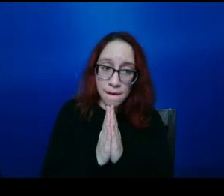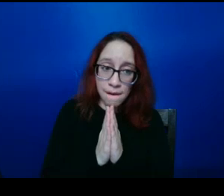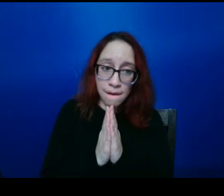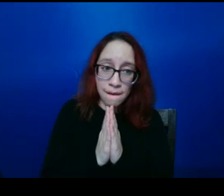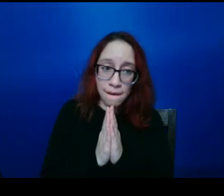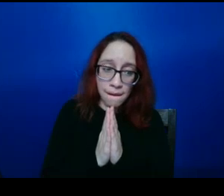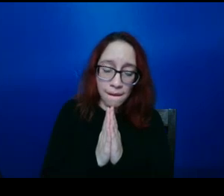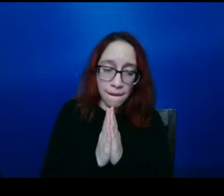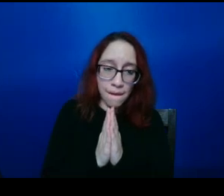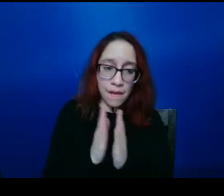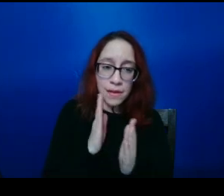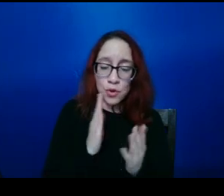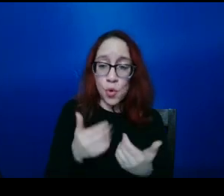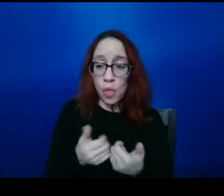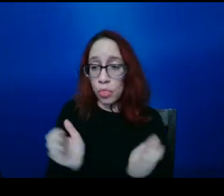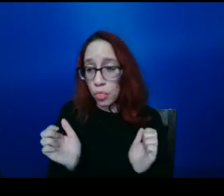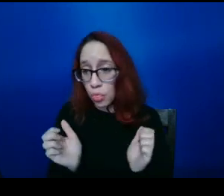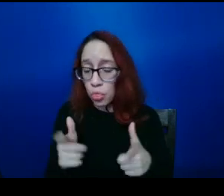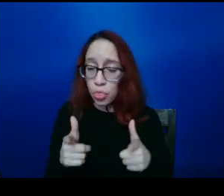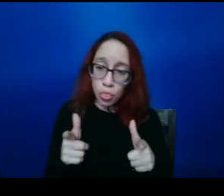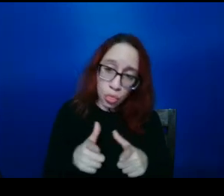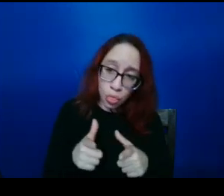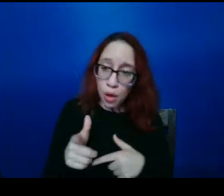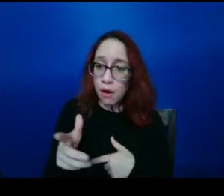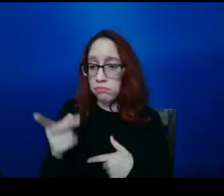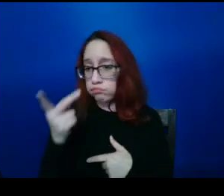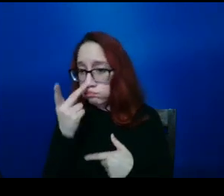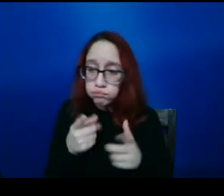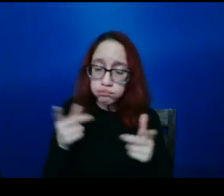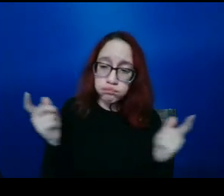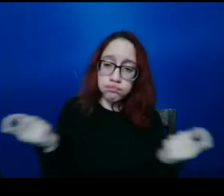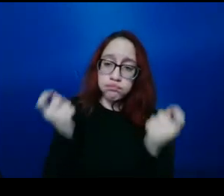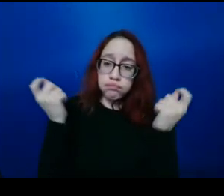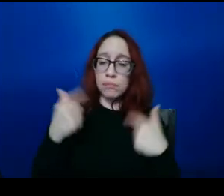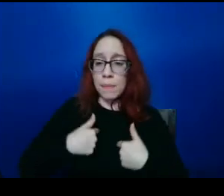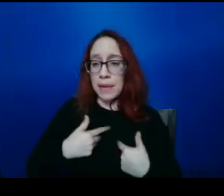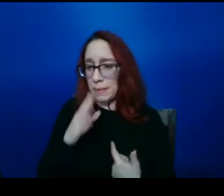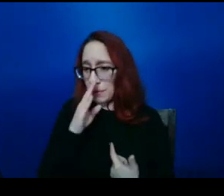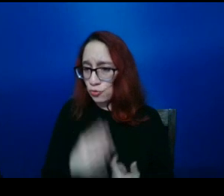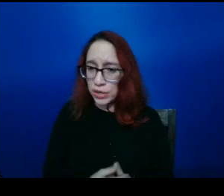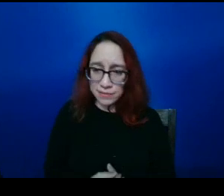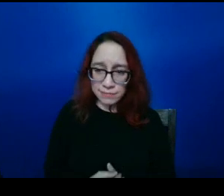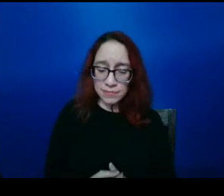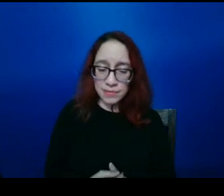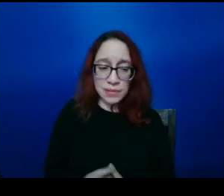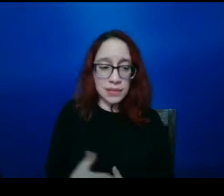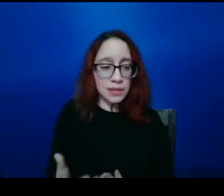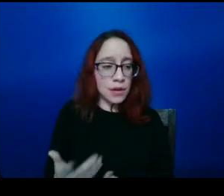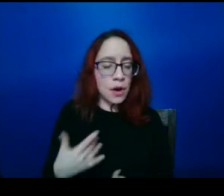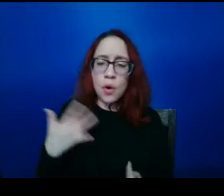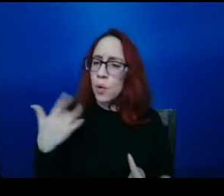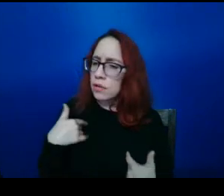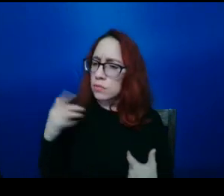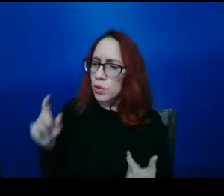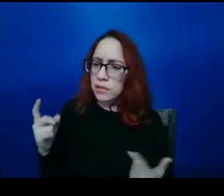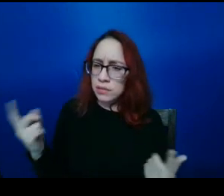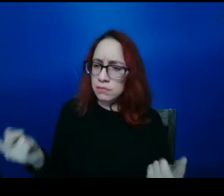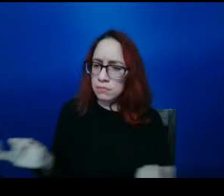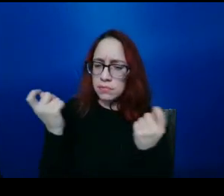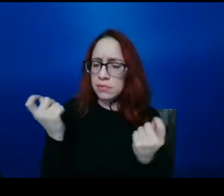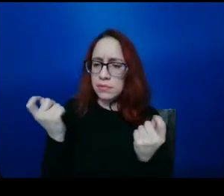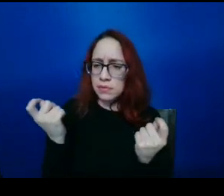female genitalia or male genitalia to celebrate me being straight. Why do we have to